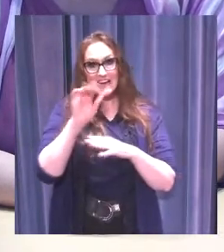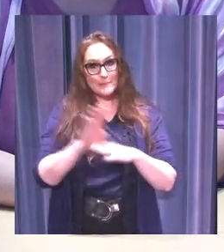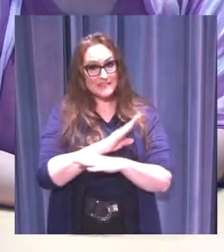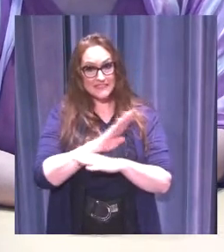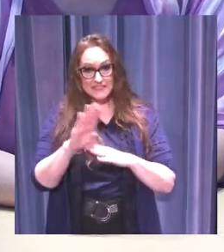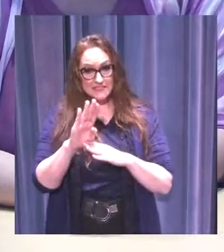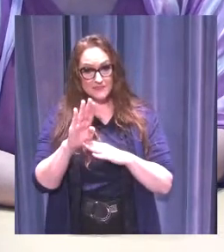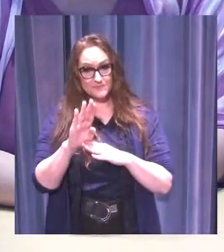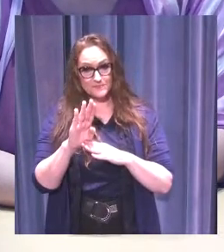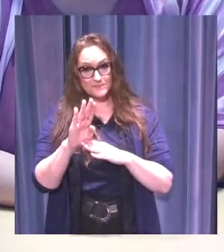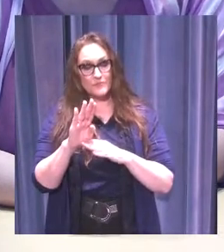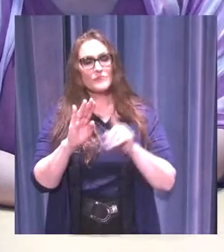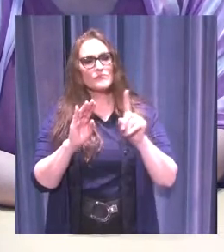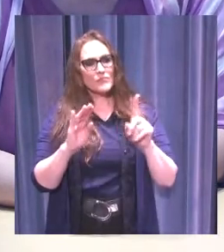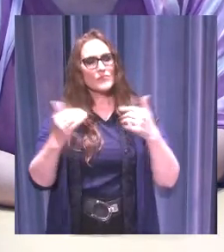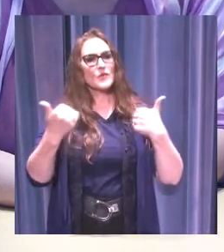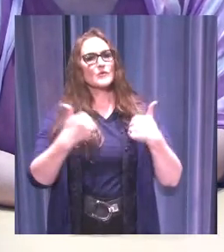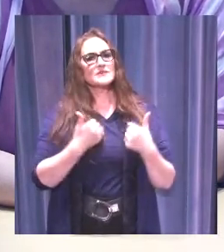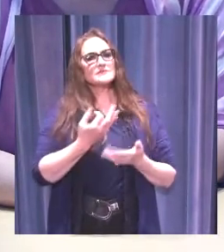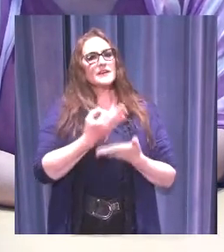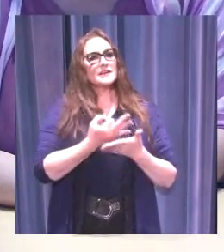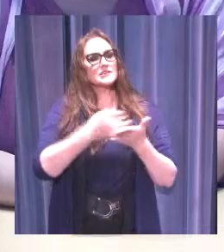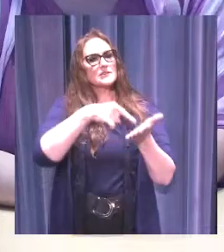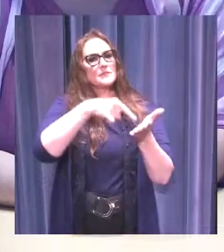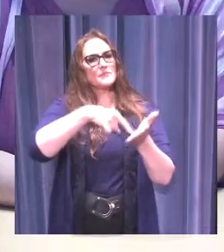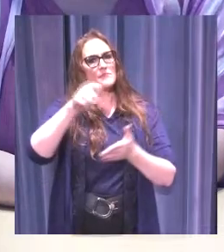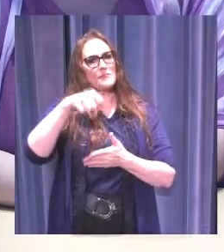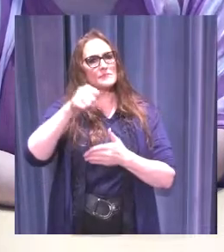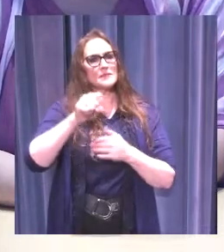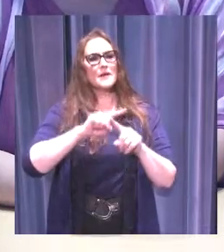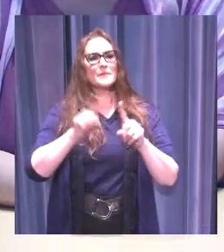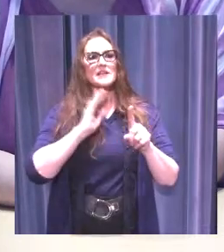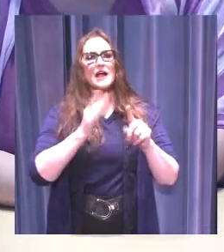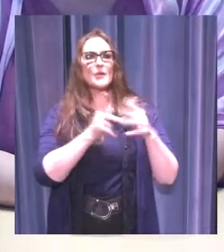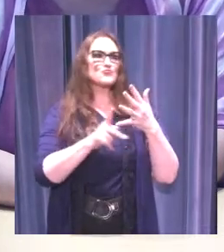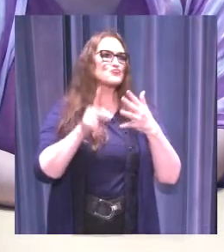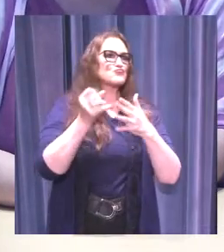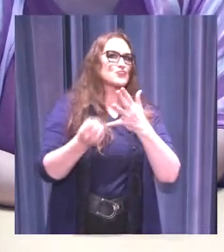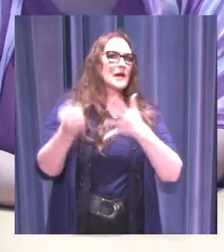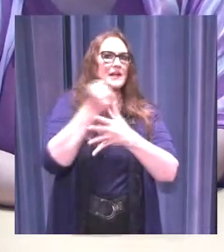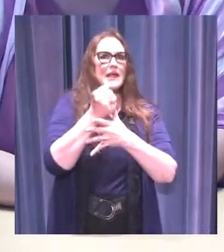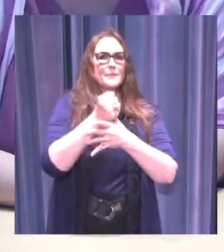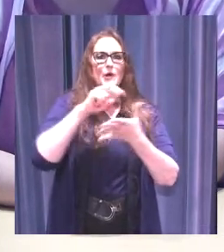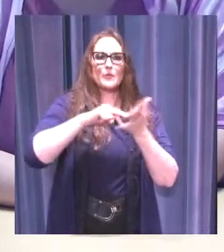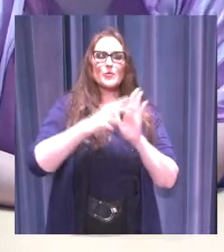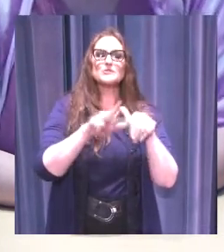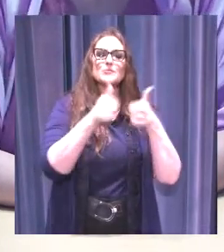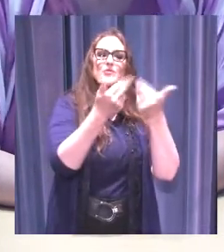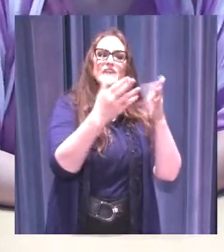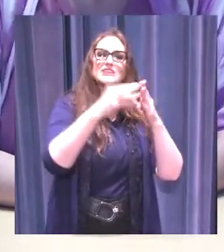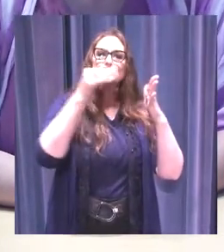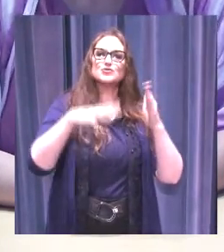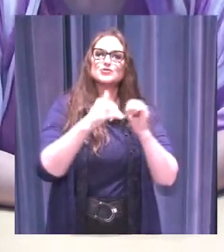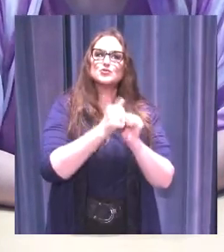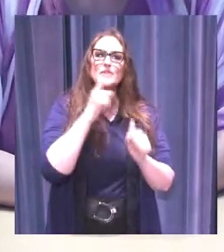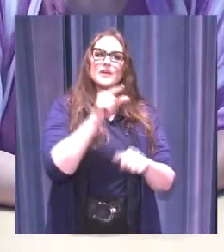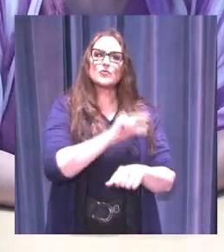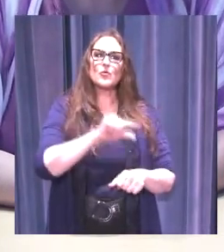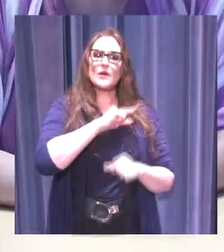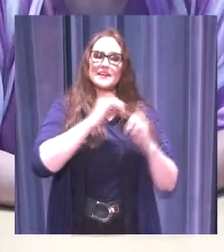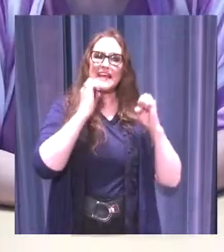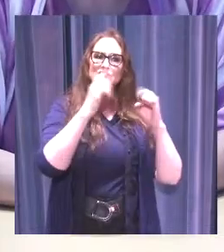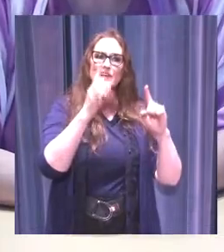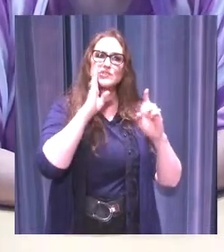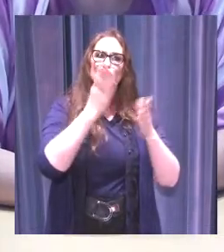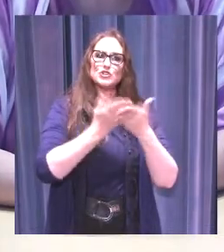business. Though we do have financial obligations, our primary purpose is to provide our students with a quality education that